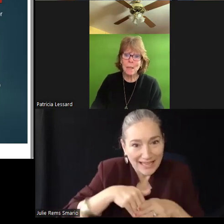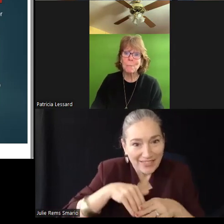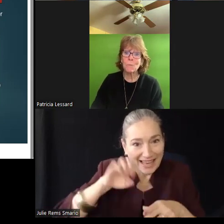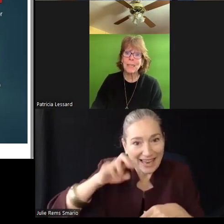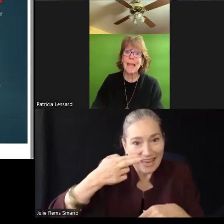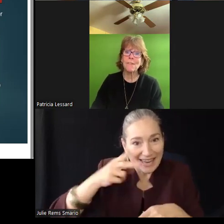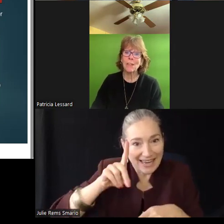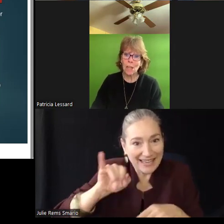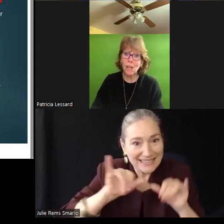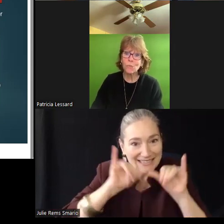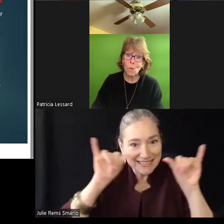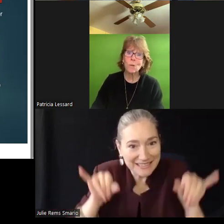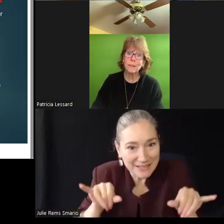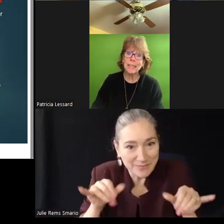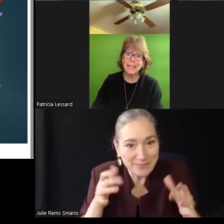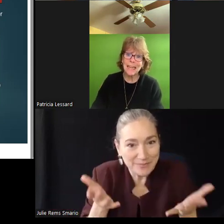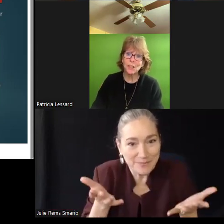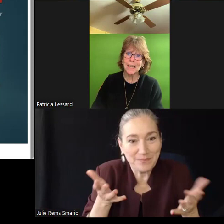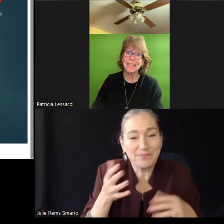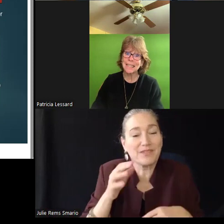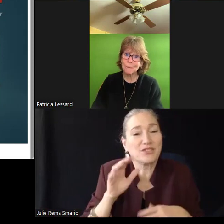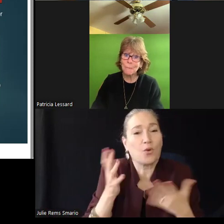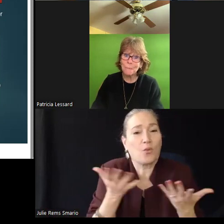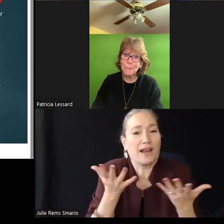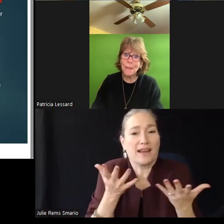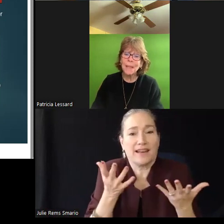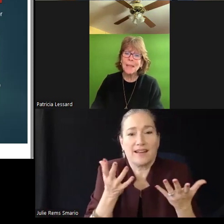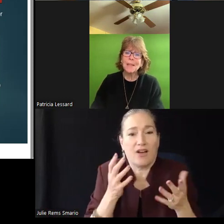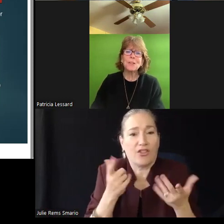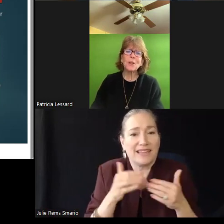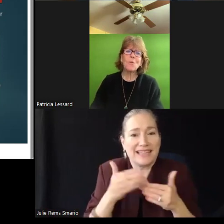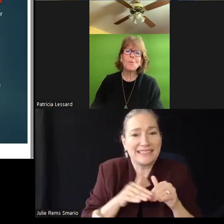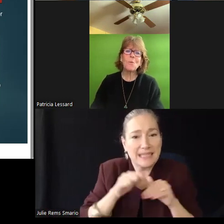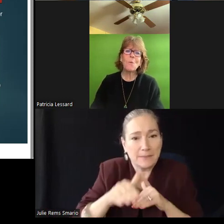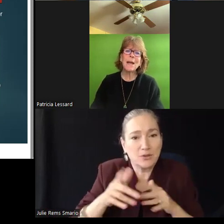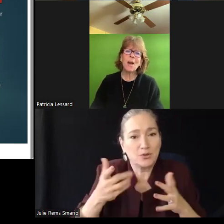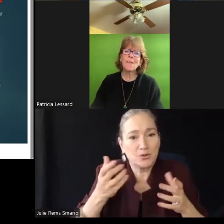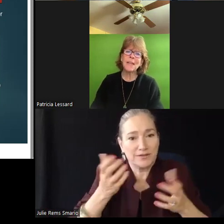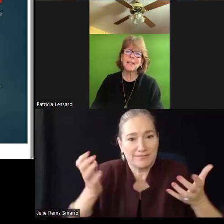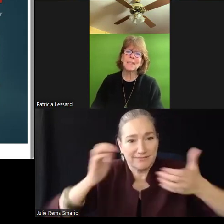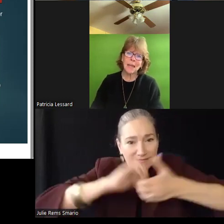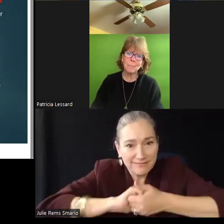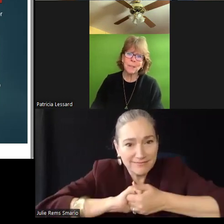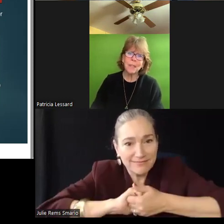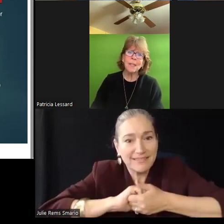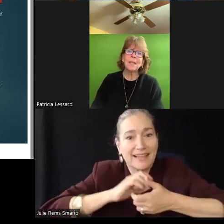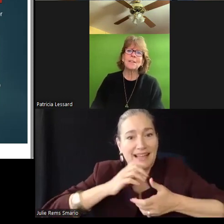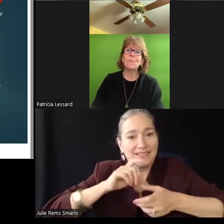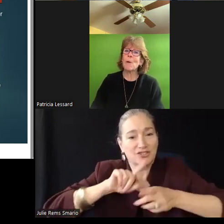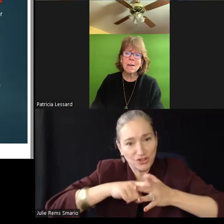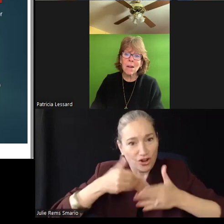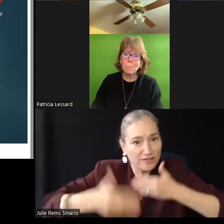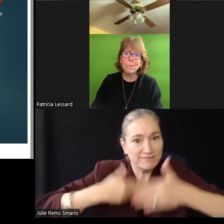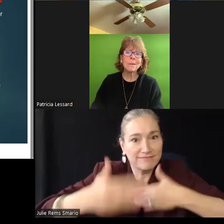that deaf people really have a large role in the EDHI system. So what are the next steps